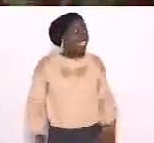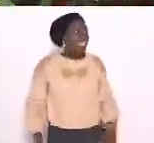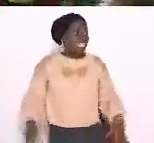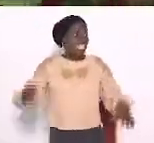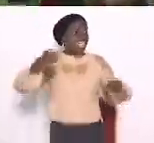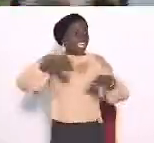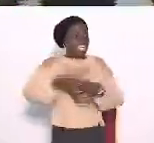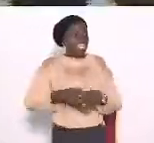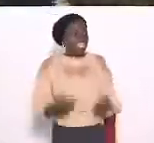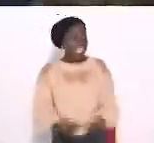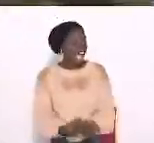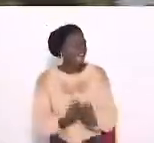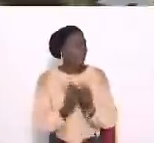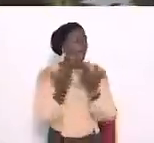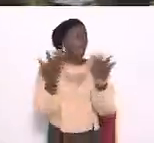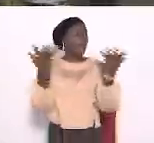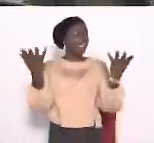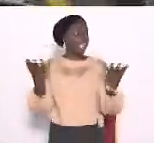Jina